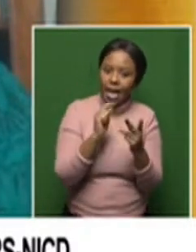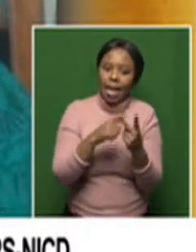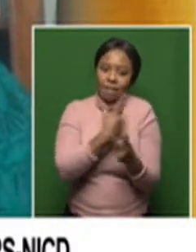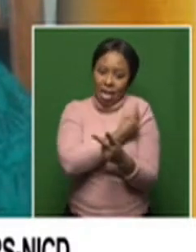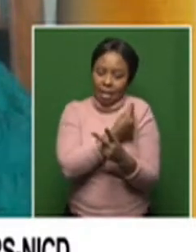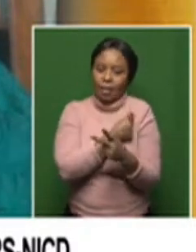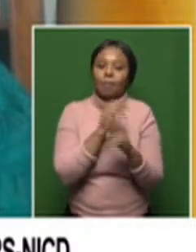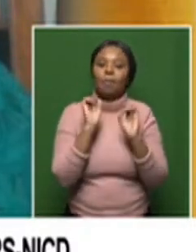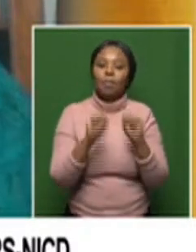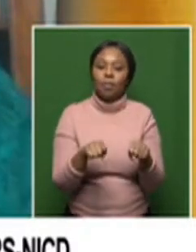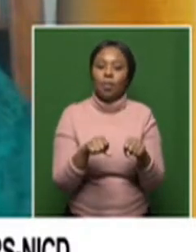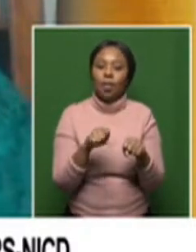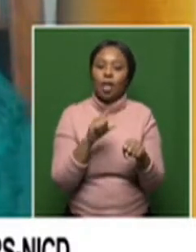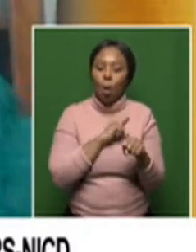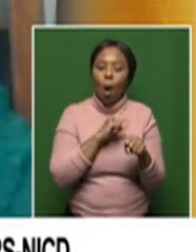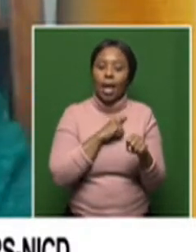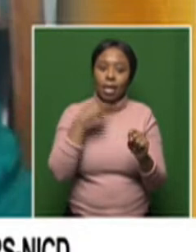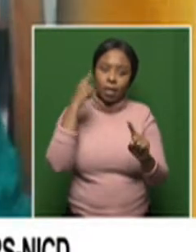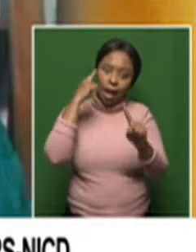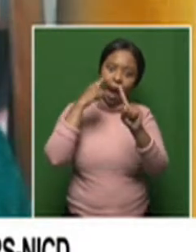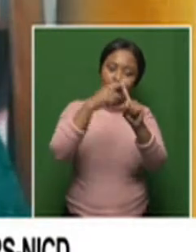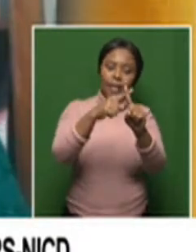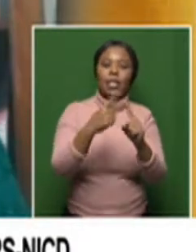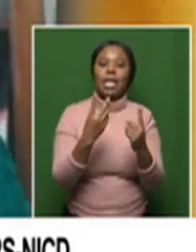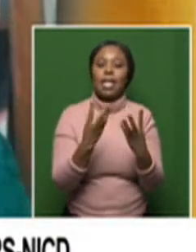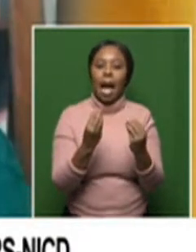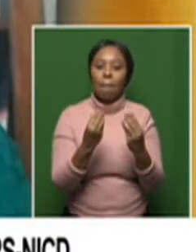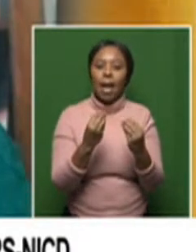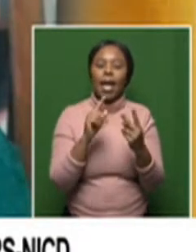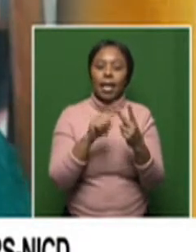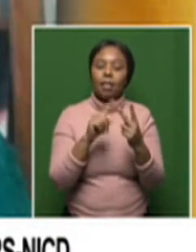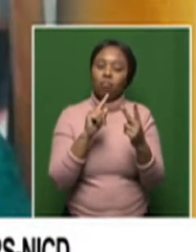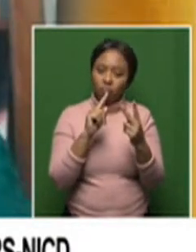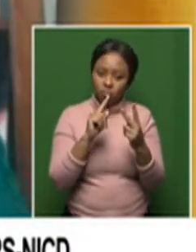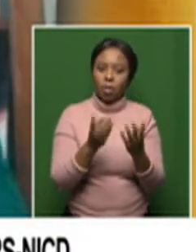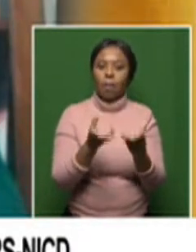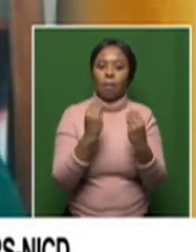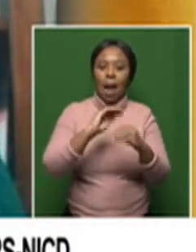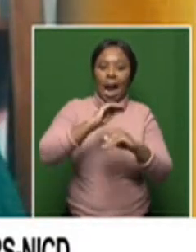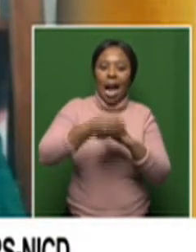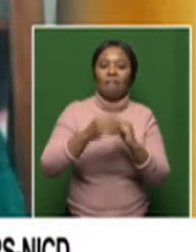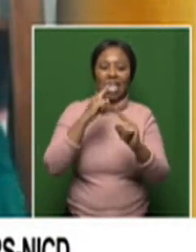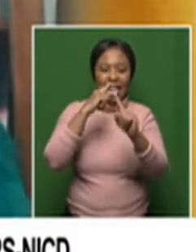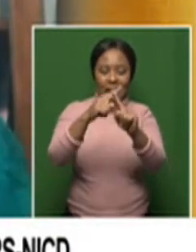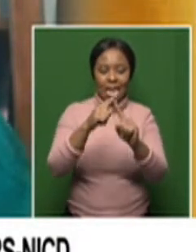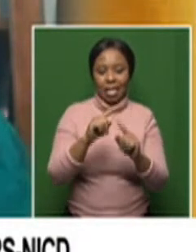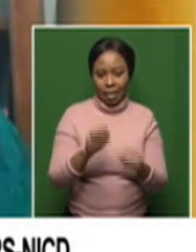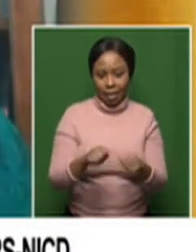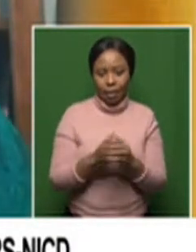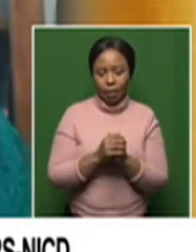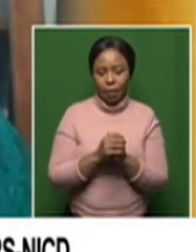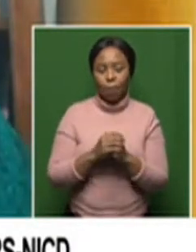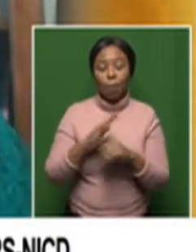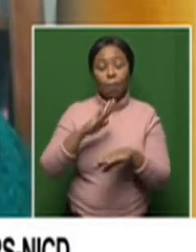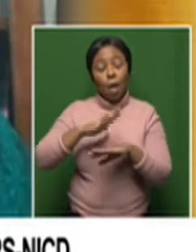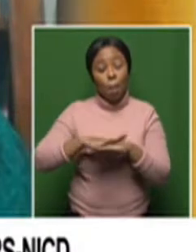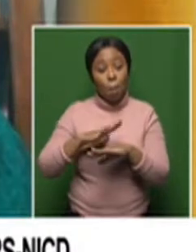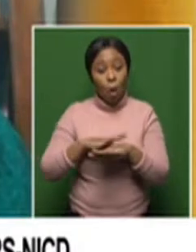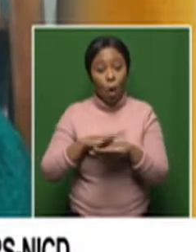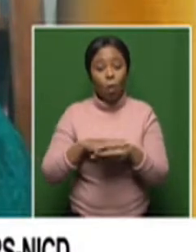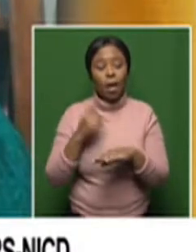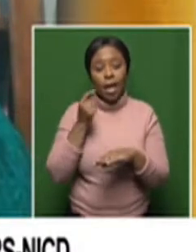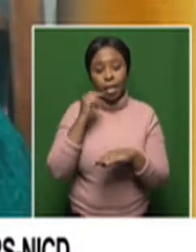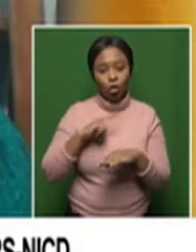in terms of the numbers that we are targeting and meeting the targets that we're looking for. Furthermore, ladies and gentlemen, evidence